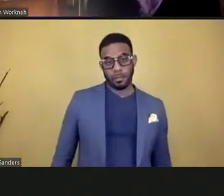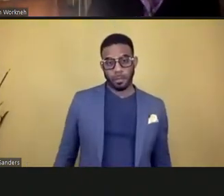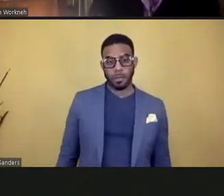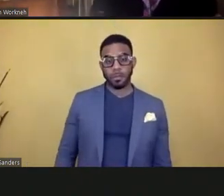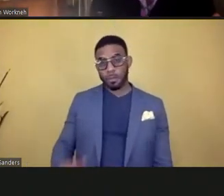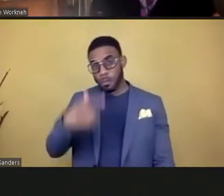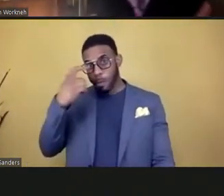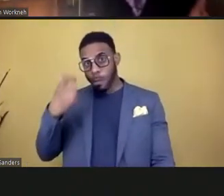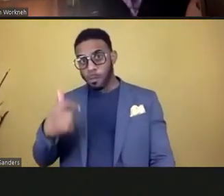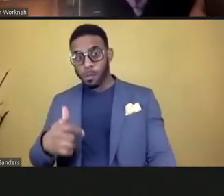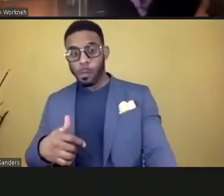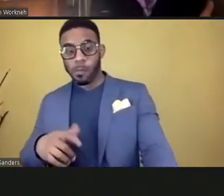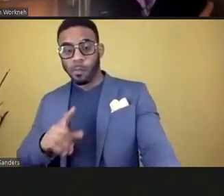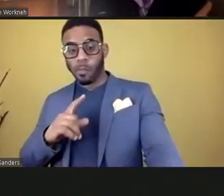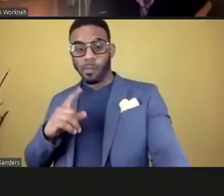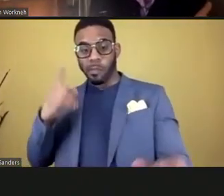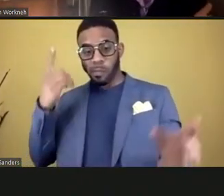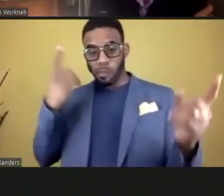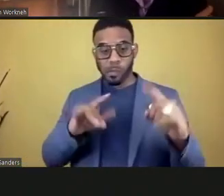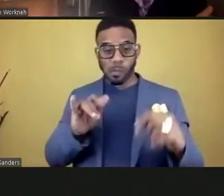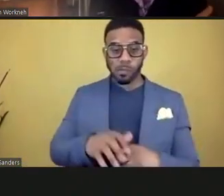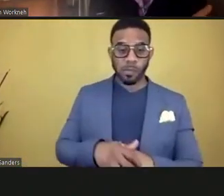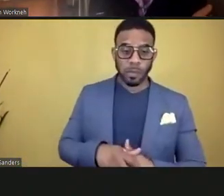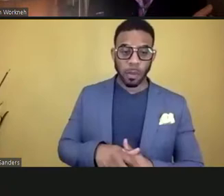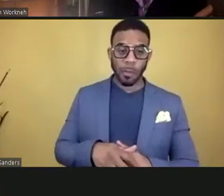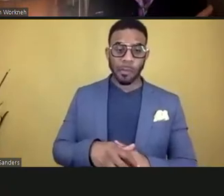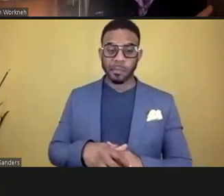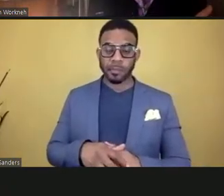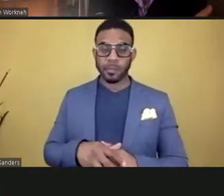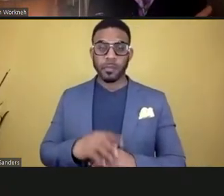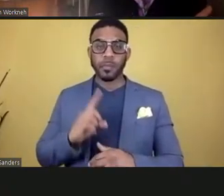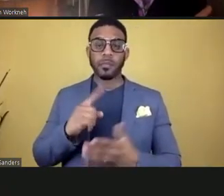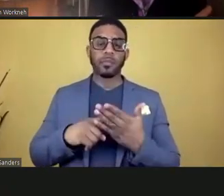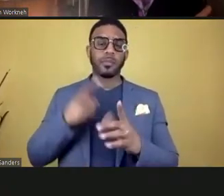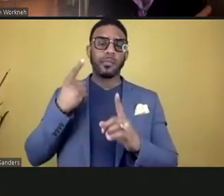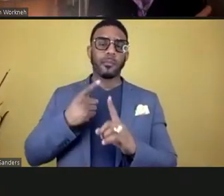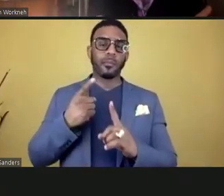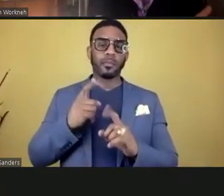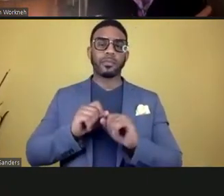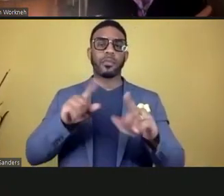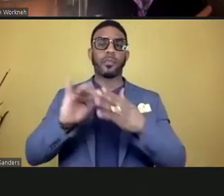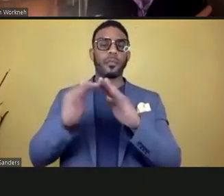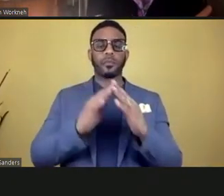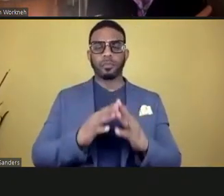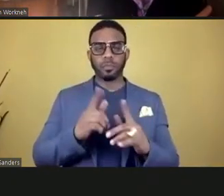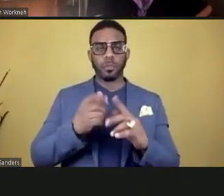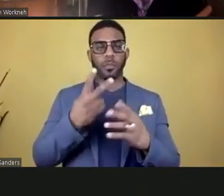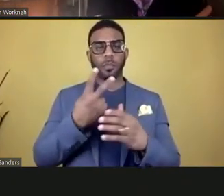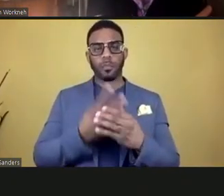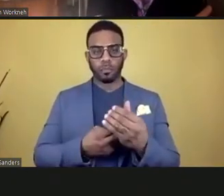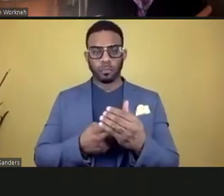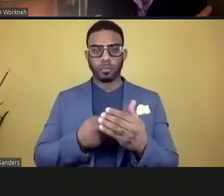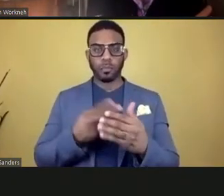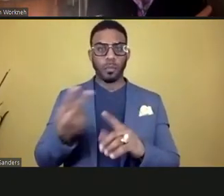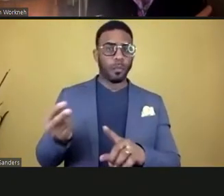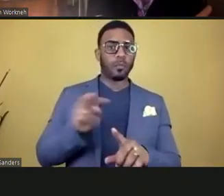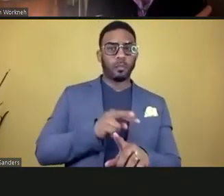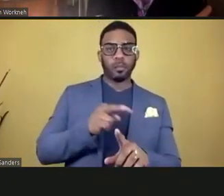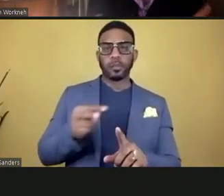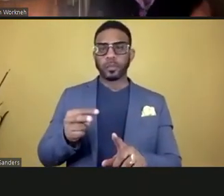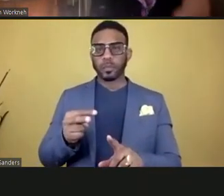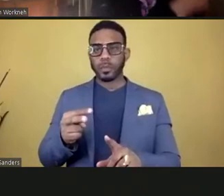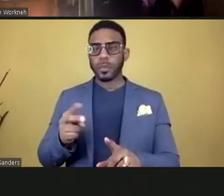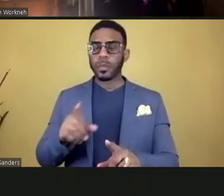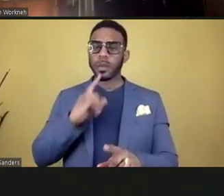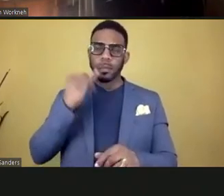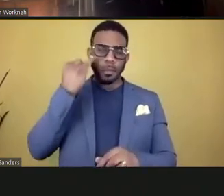because it was agreed that there was only talking points going out into community from both sides. And it was